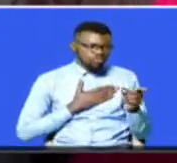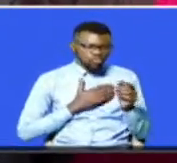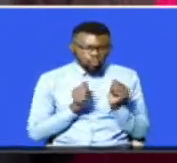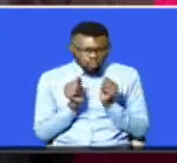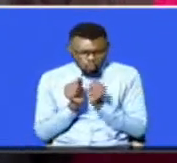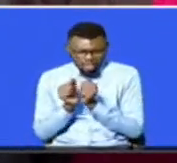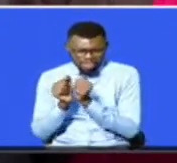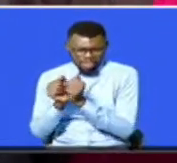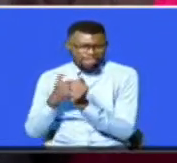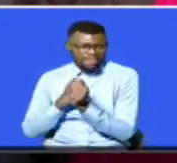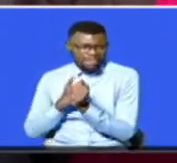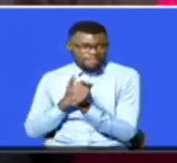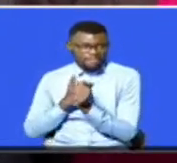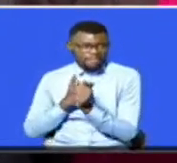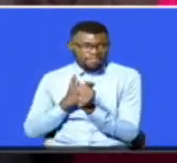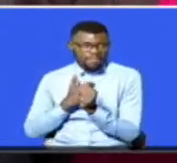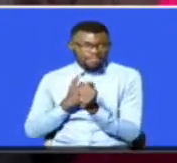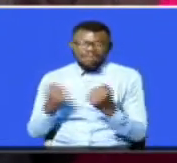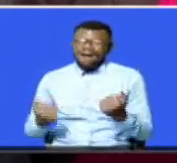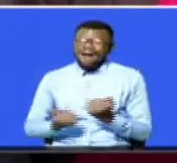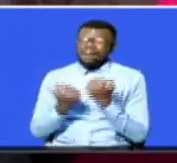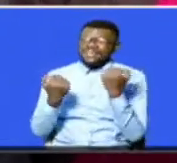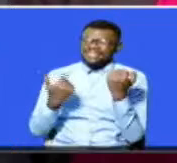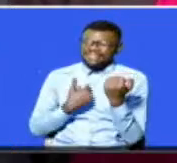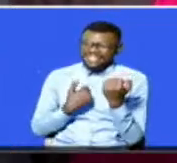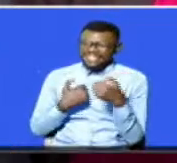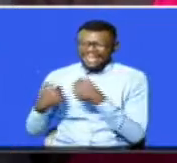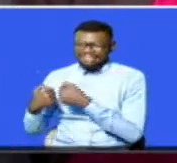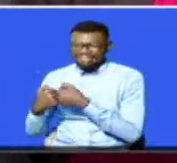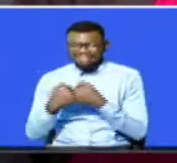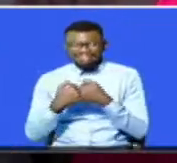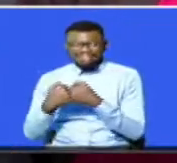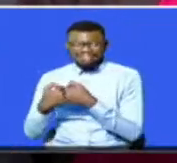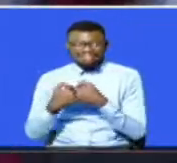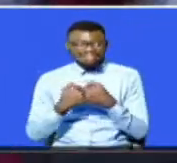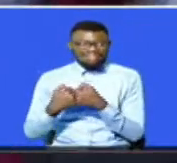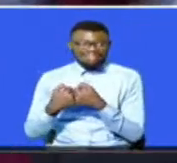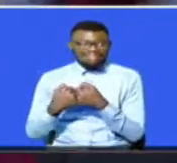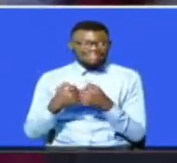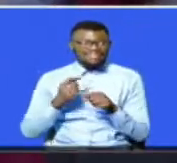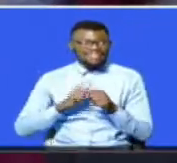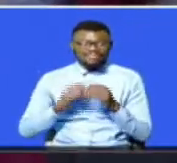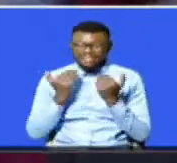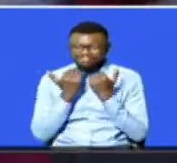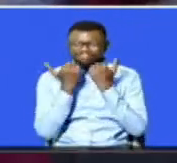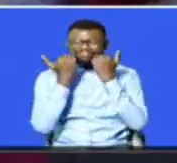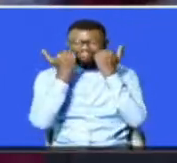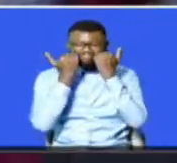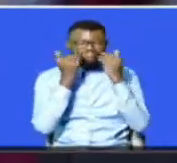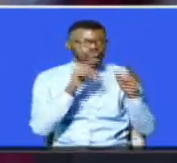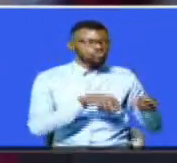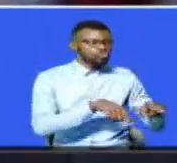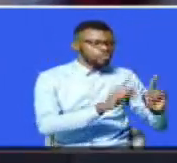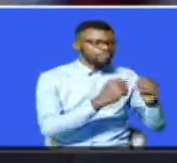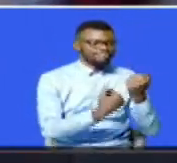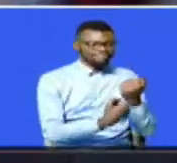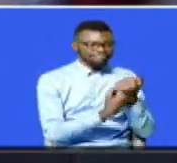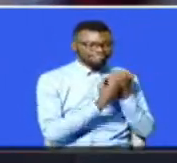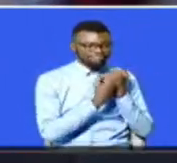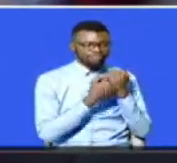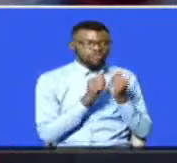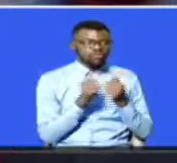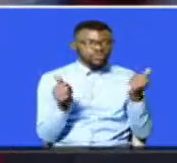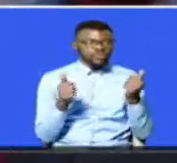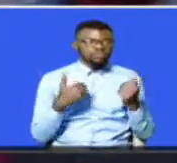me in the best of moments and the darkest of hours. For me, the gratitude